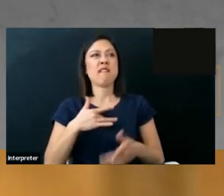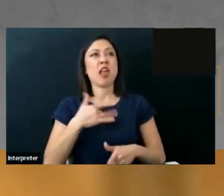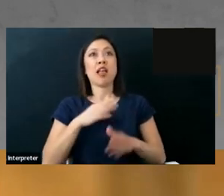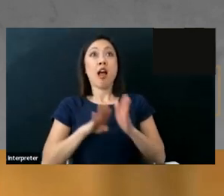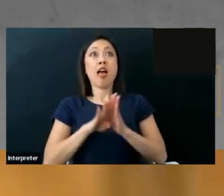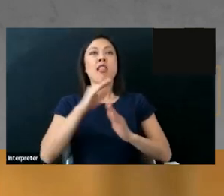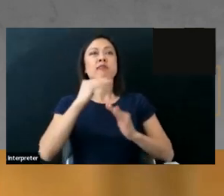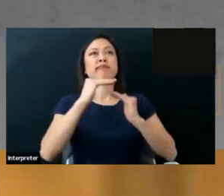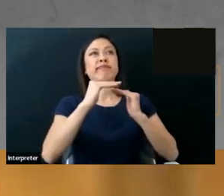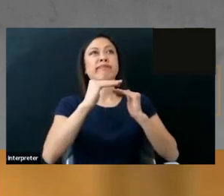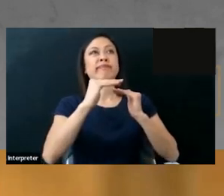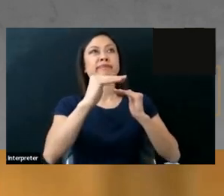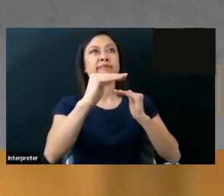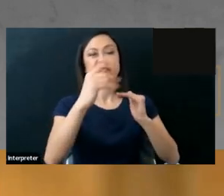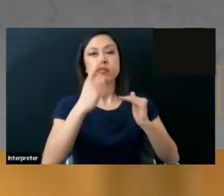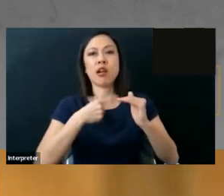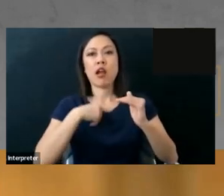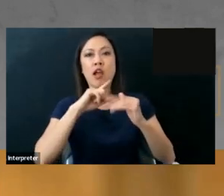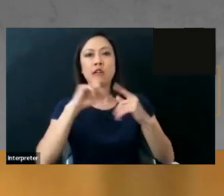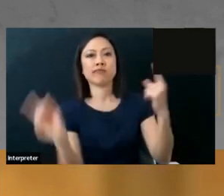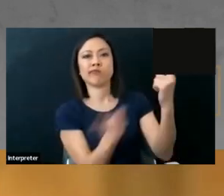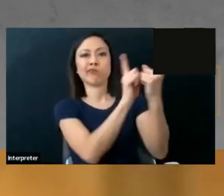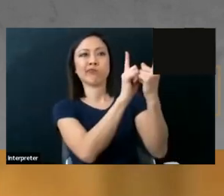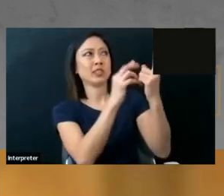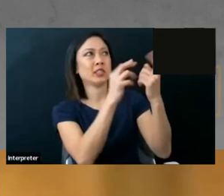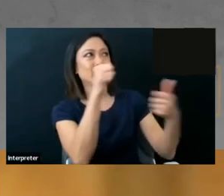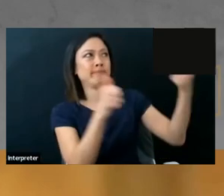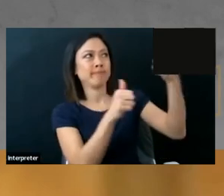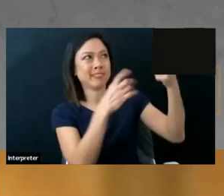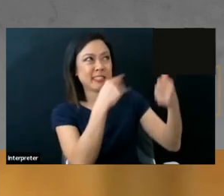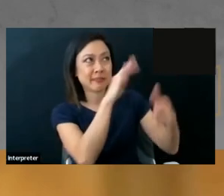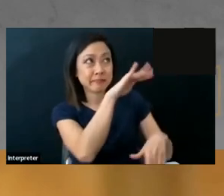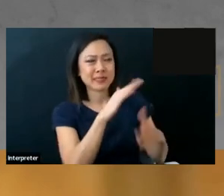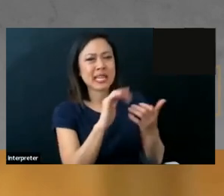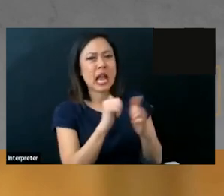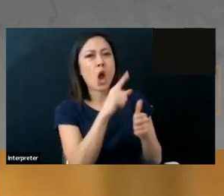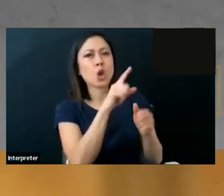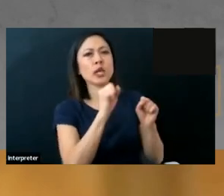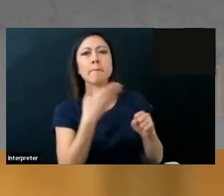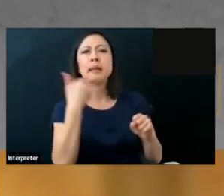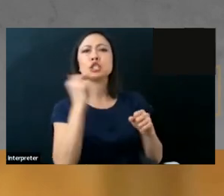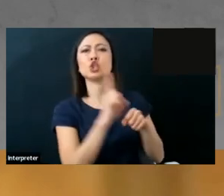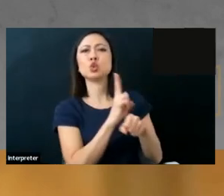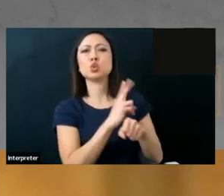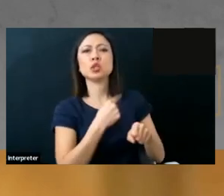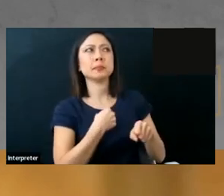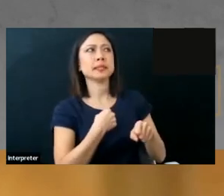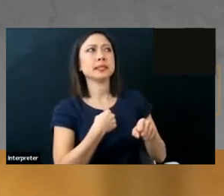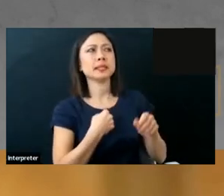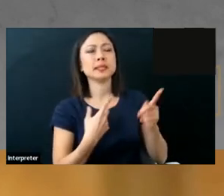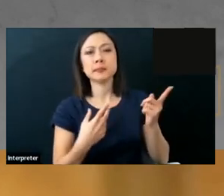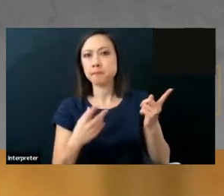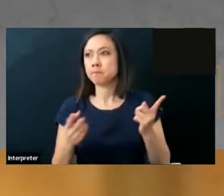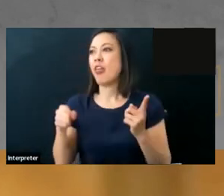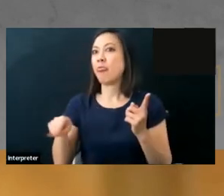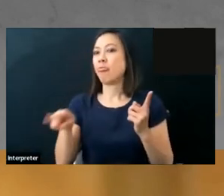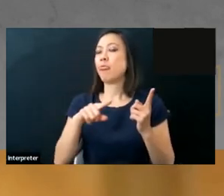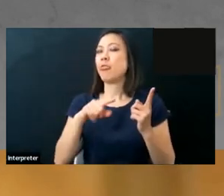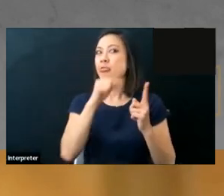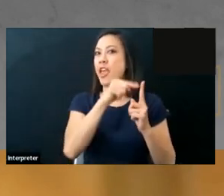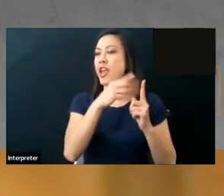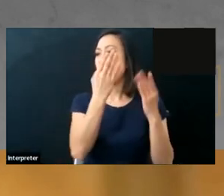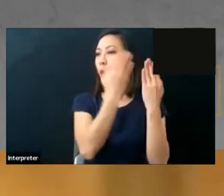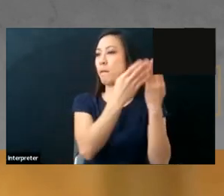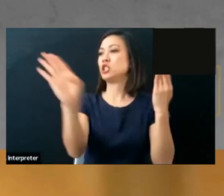and best use? They helped open doors for me. Many times doors, I said, you know what, that doesn't sound interesting. And I was told, you know what, you're